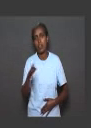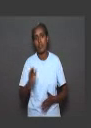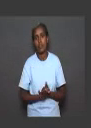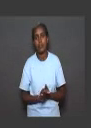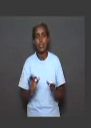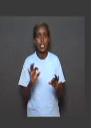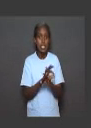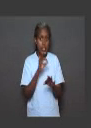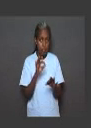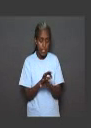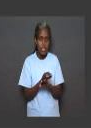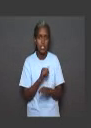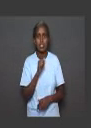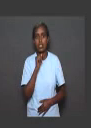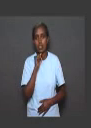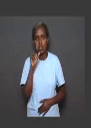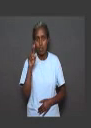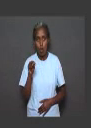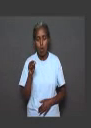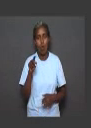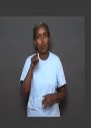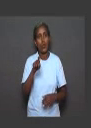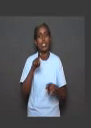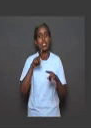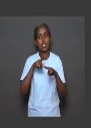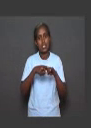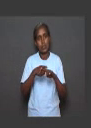The function has no x-intercepts,